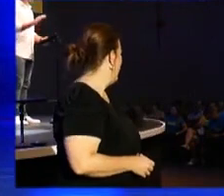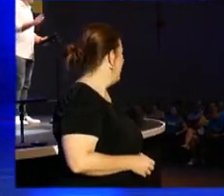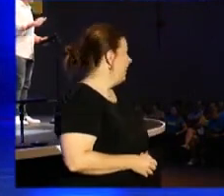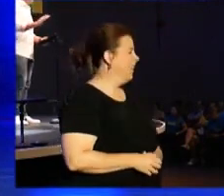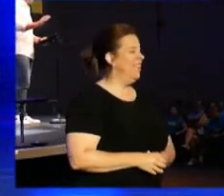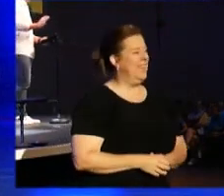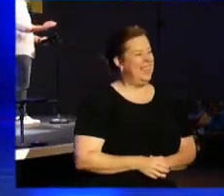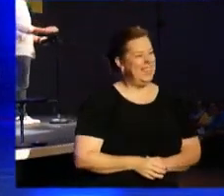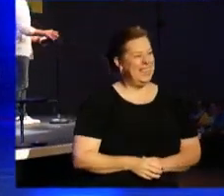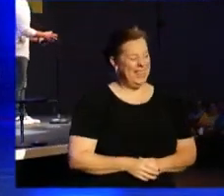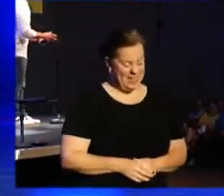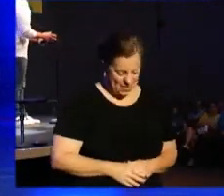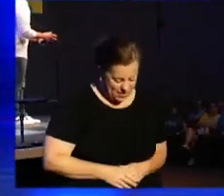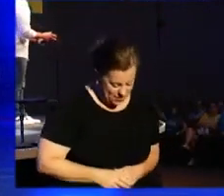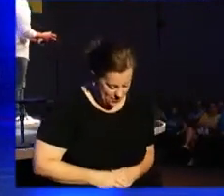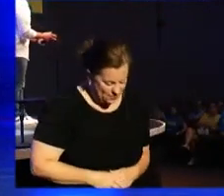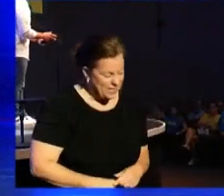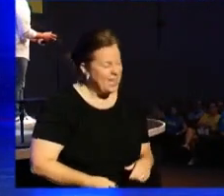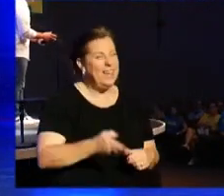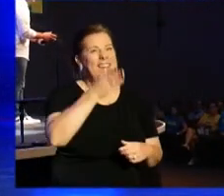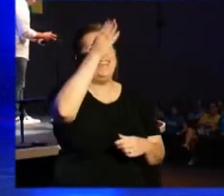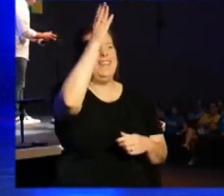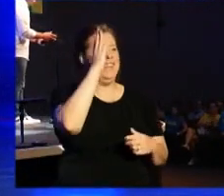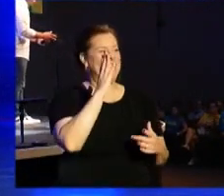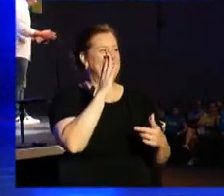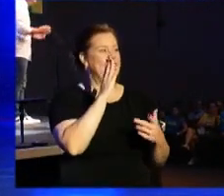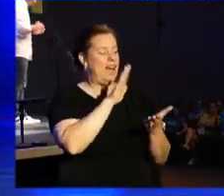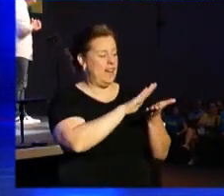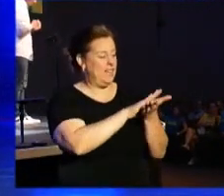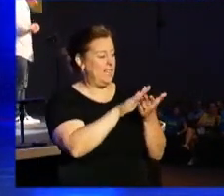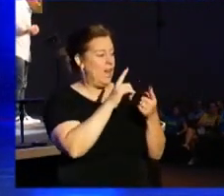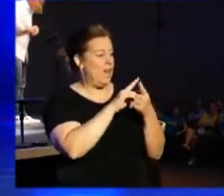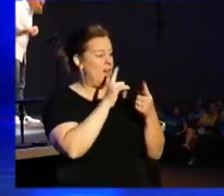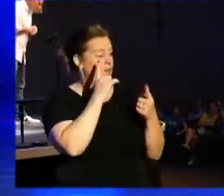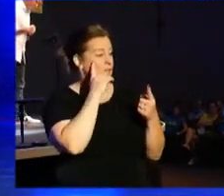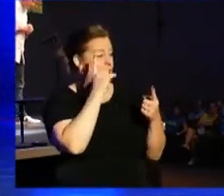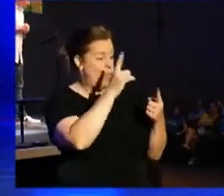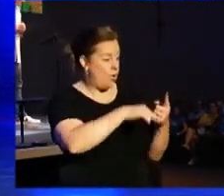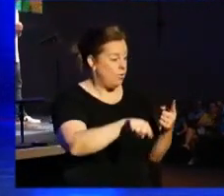God's kind to all of them. And we should be too.